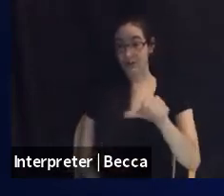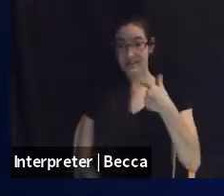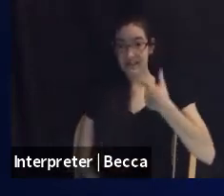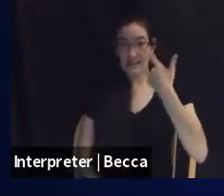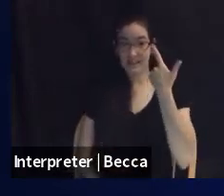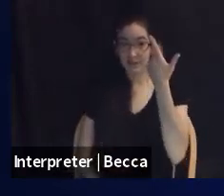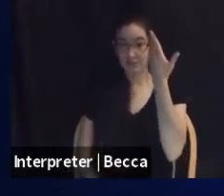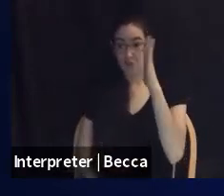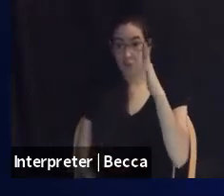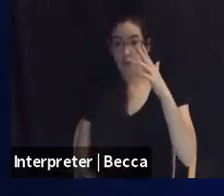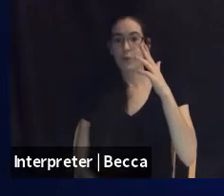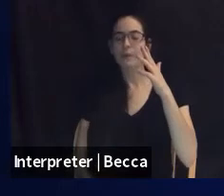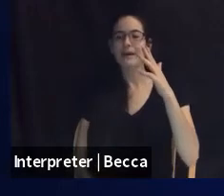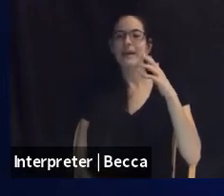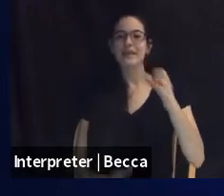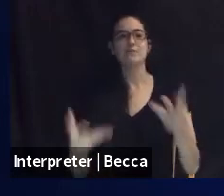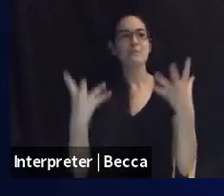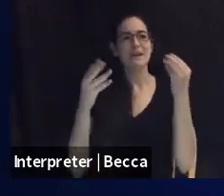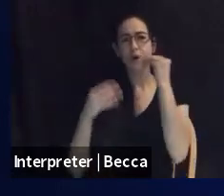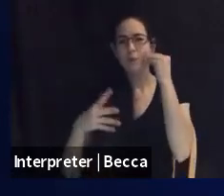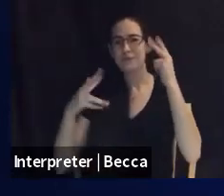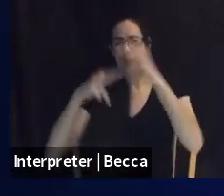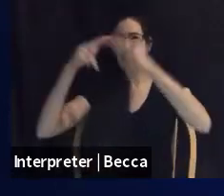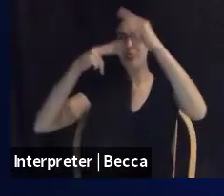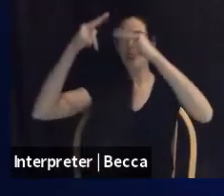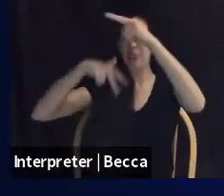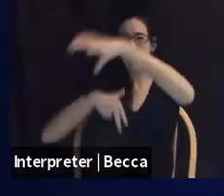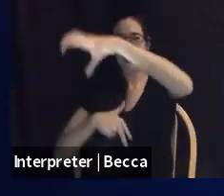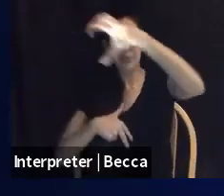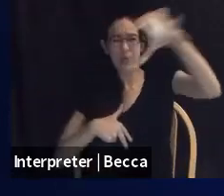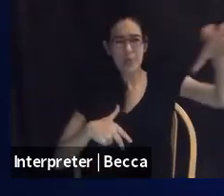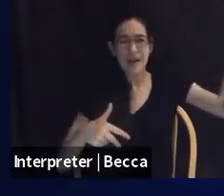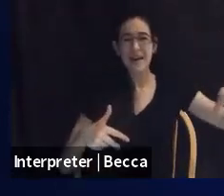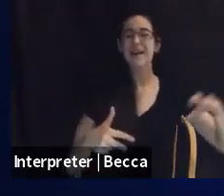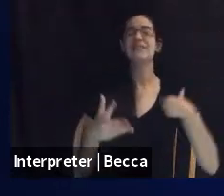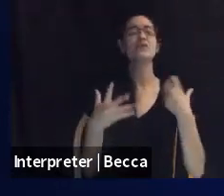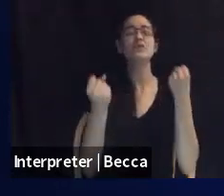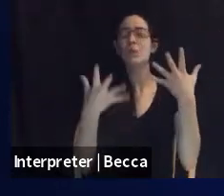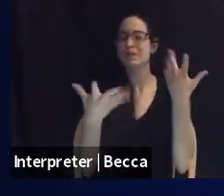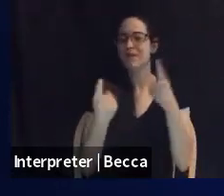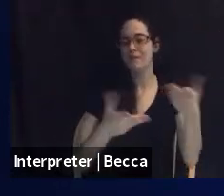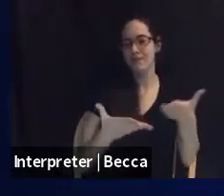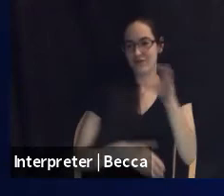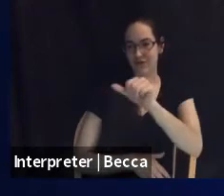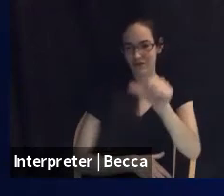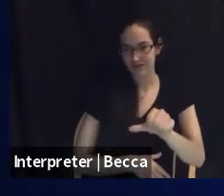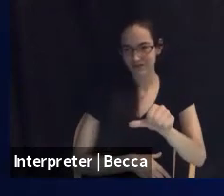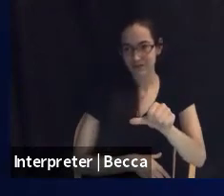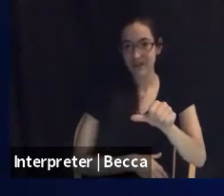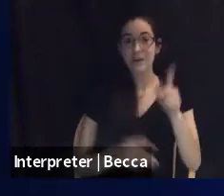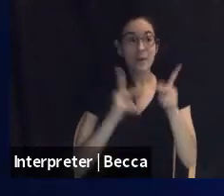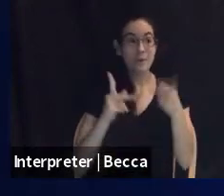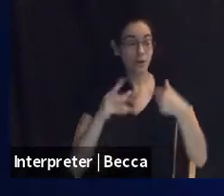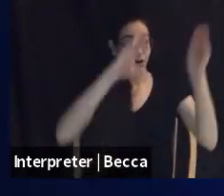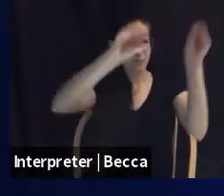boom. Thousands of homes are being built. They can't even build them all right now. There's just so much happening. But just because people are moving